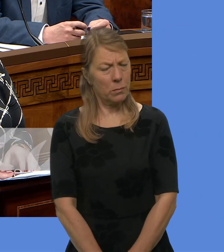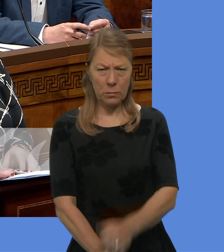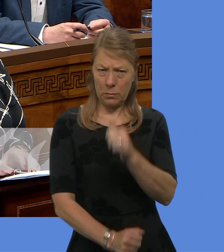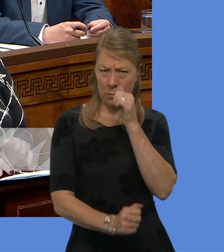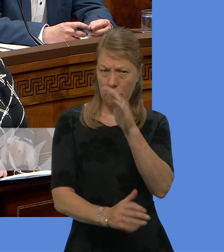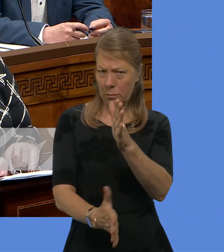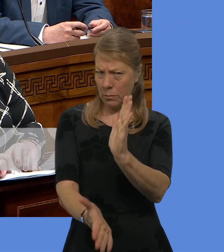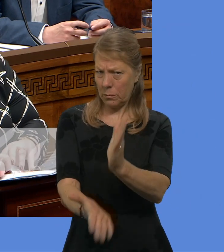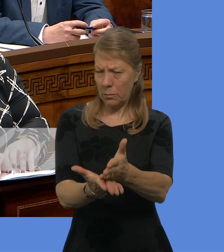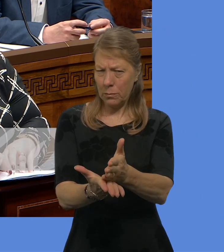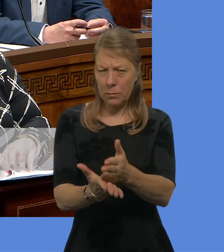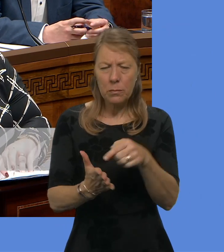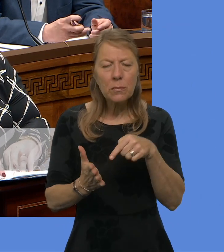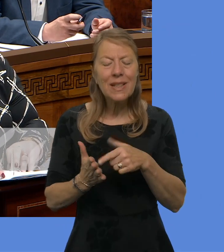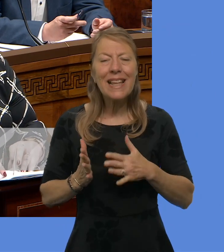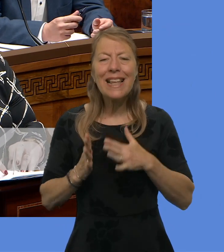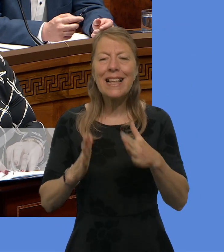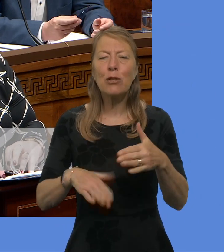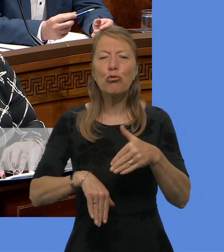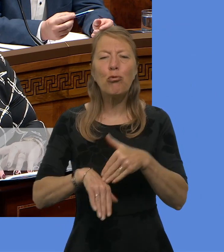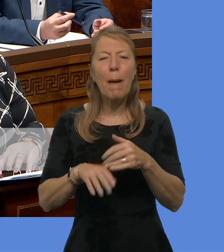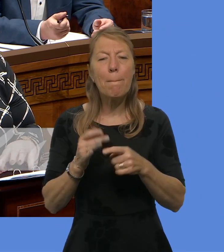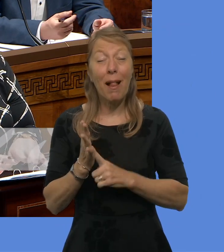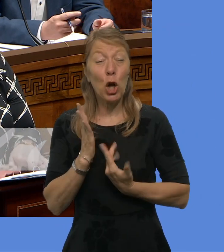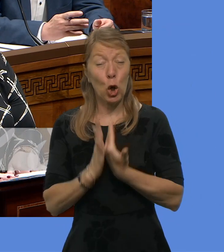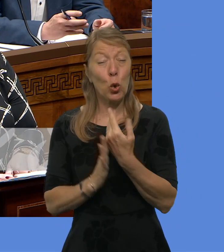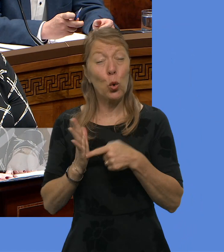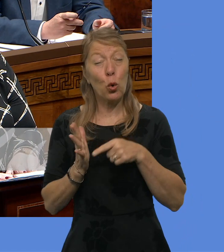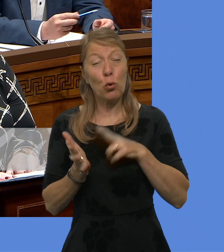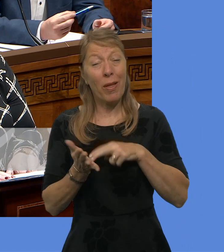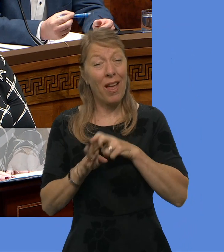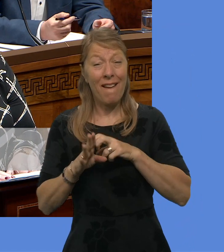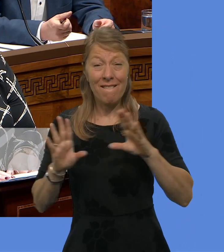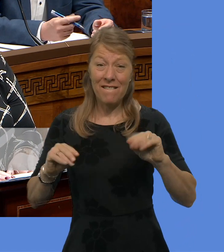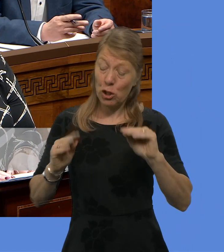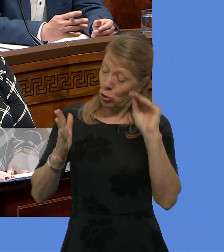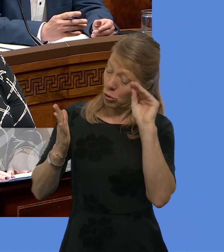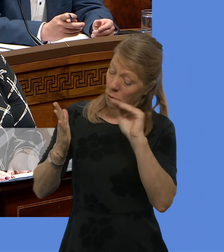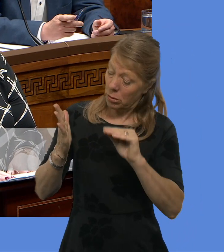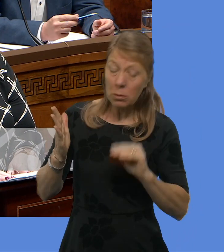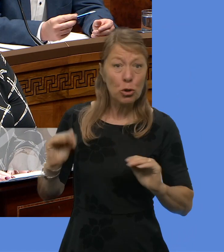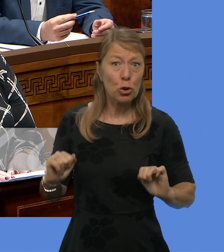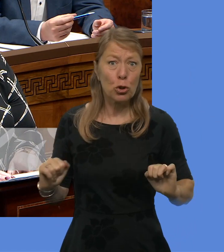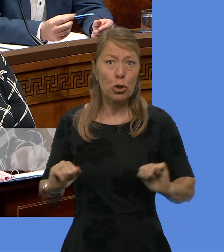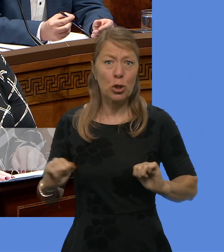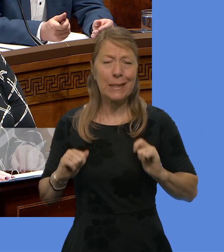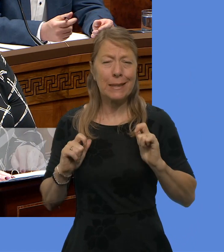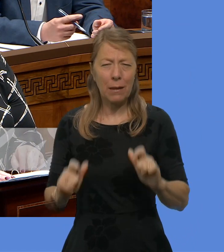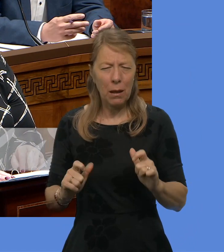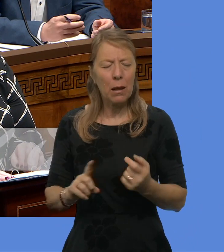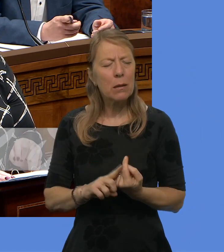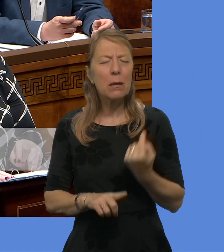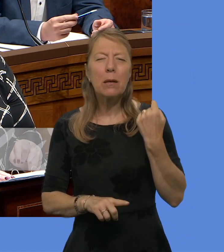Ireland is not complete. If you're interested in the first stage consultation on the Marinan review, the first stage